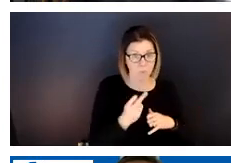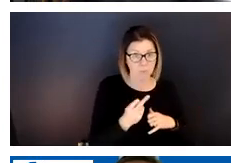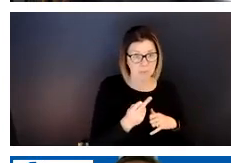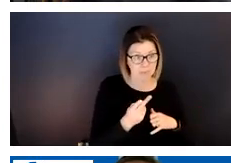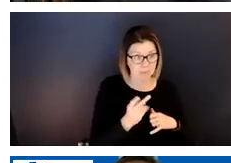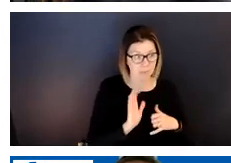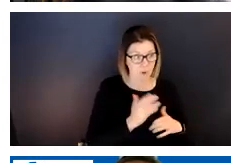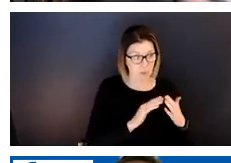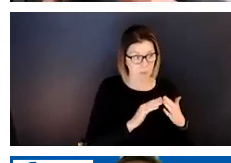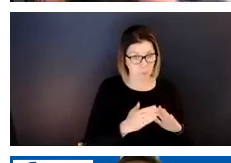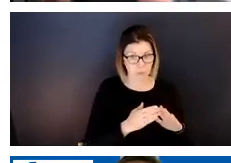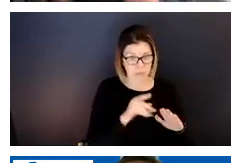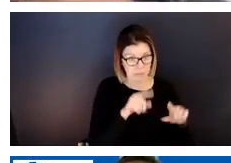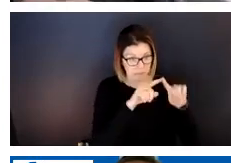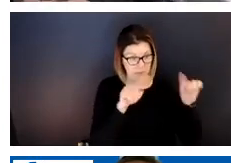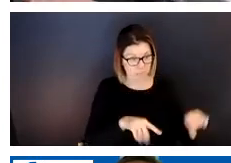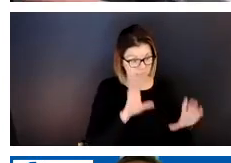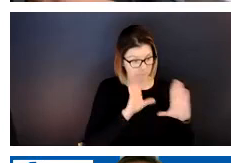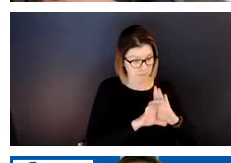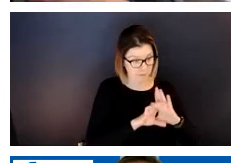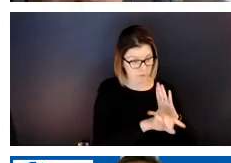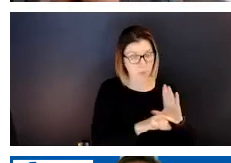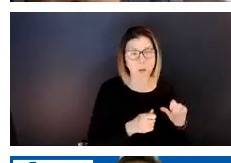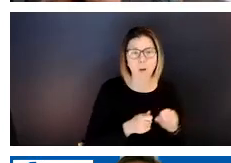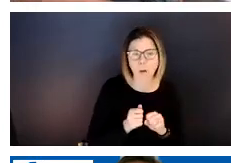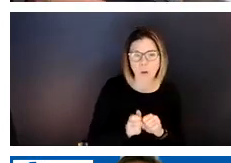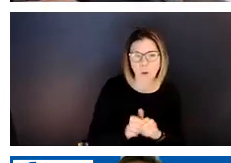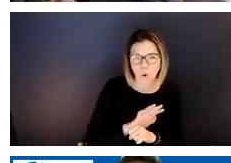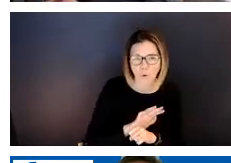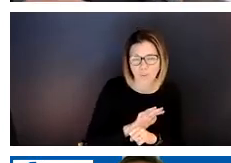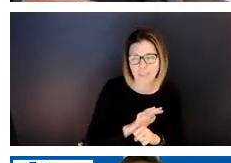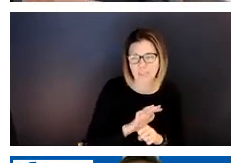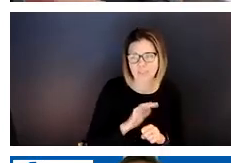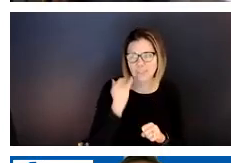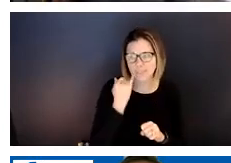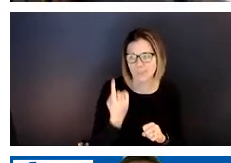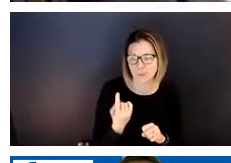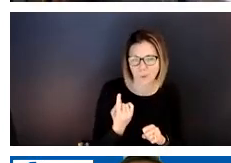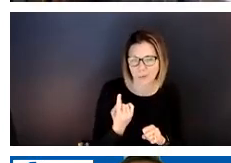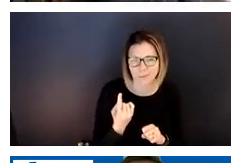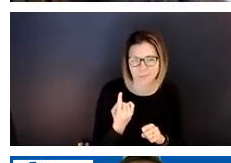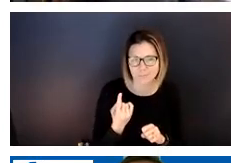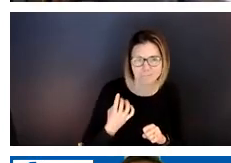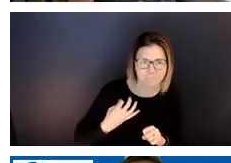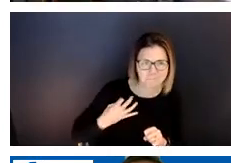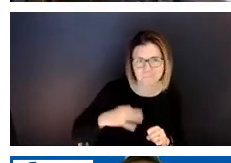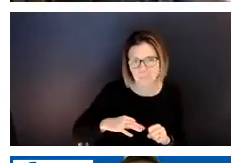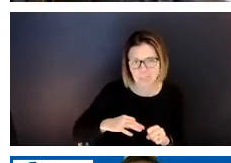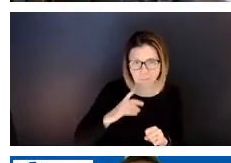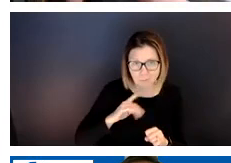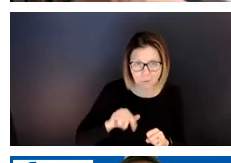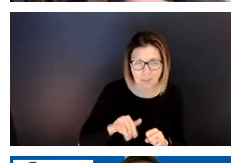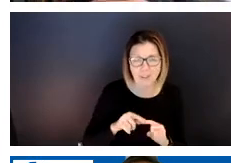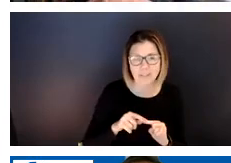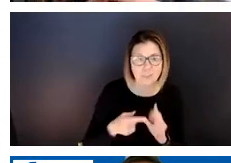our communities. COVID, if we could find one sort of silver lining to it,